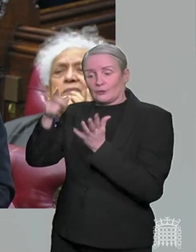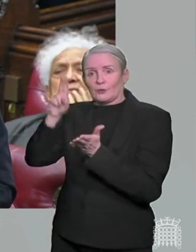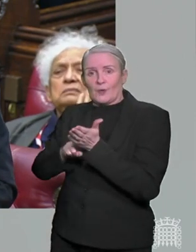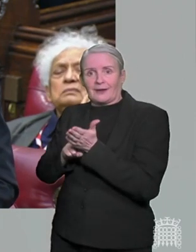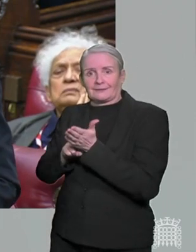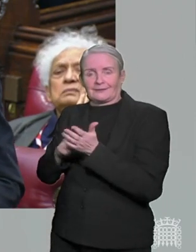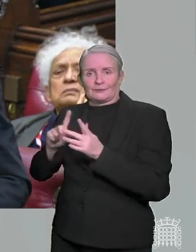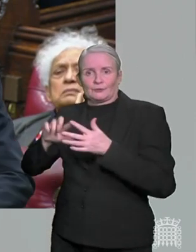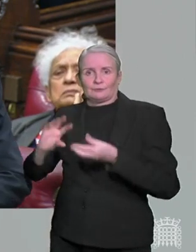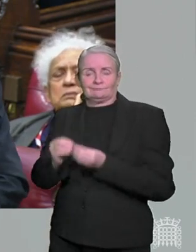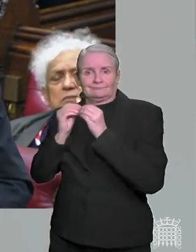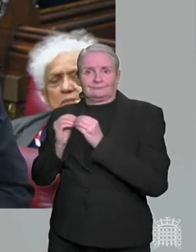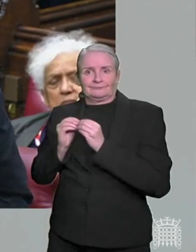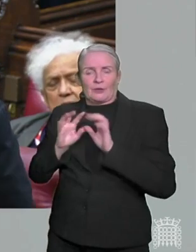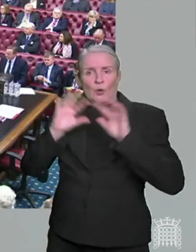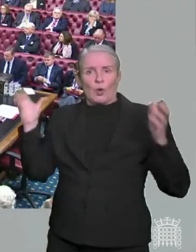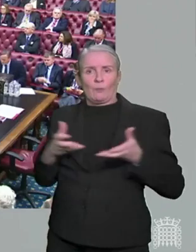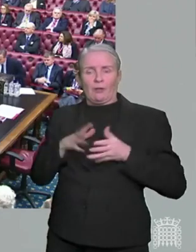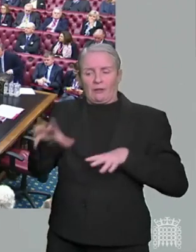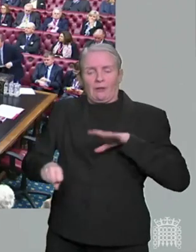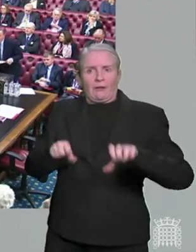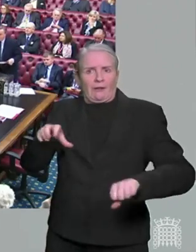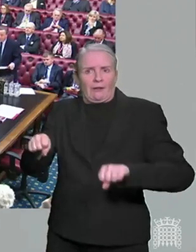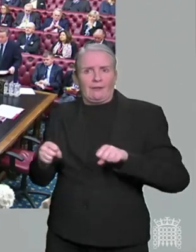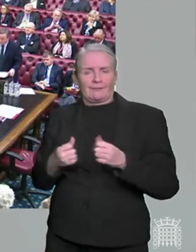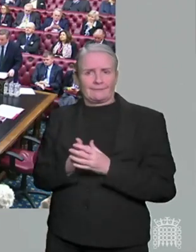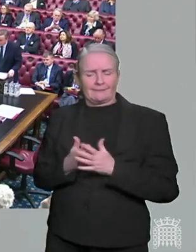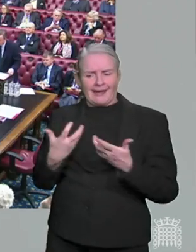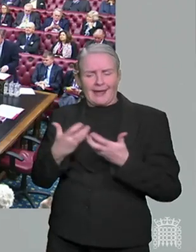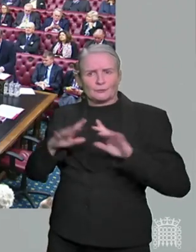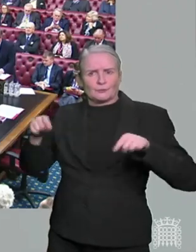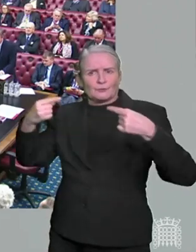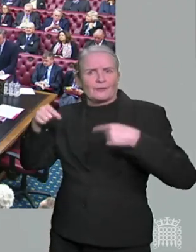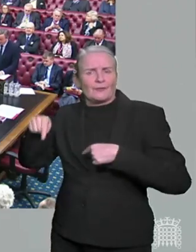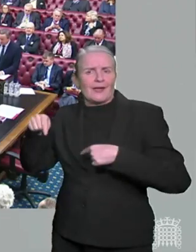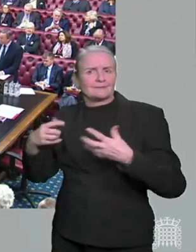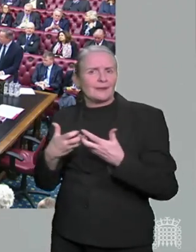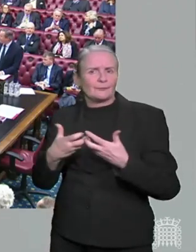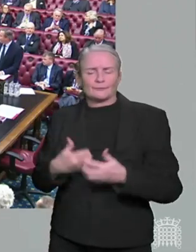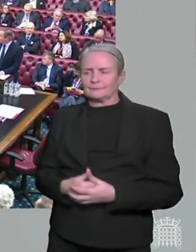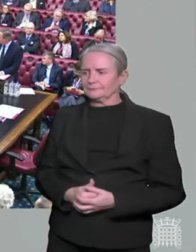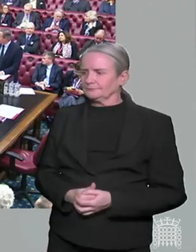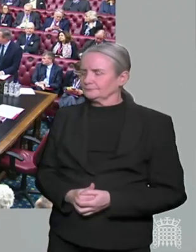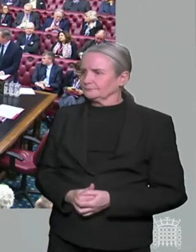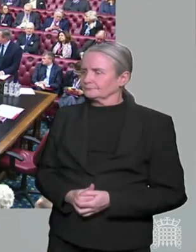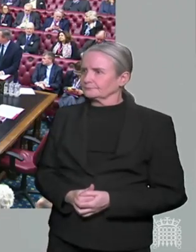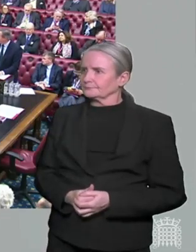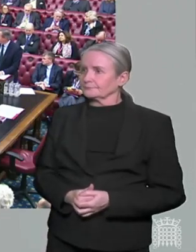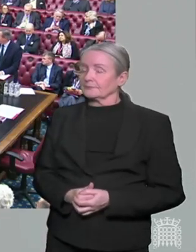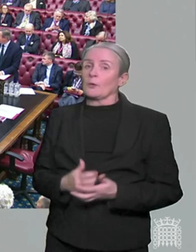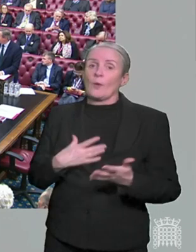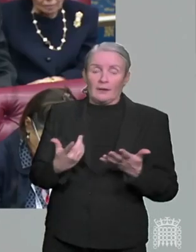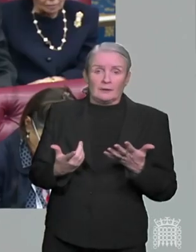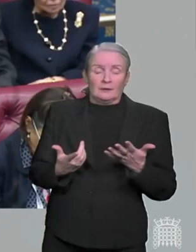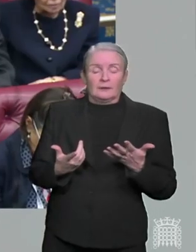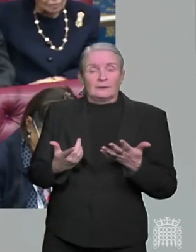institutions? My Lords, how are we countering this? Well, I think one of the most important ways to counter this is by offering alternatives. So when